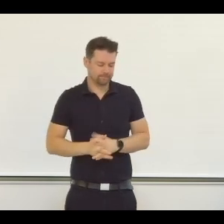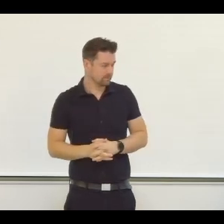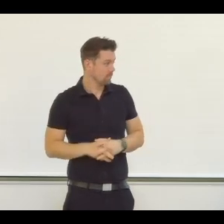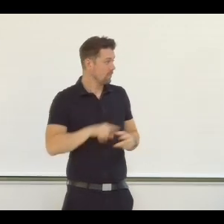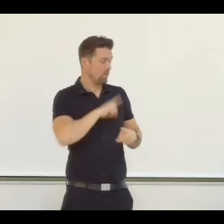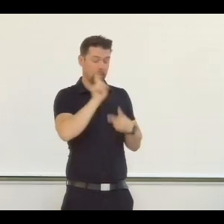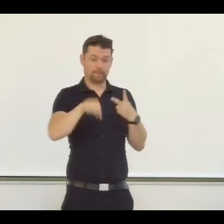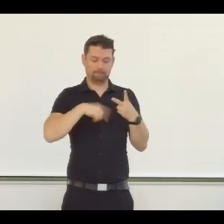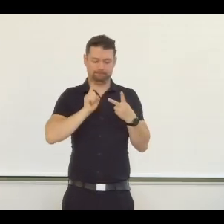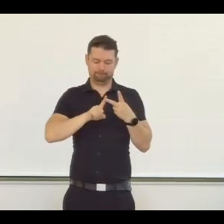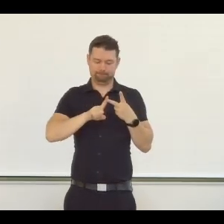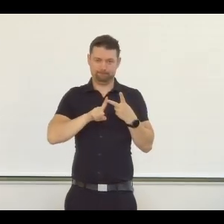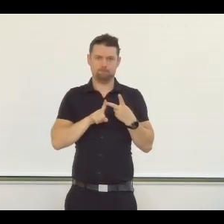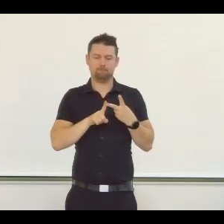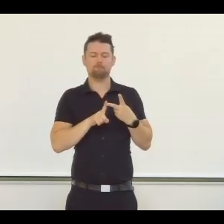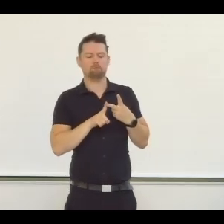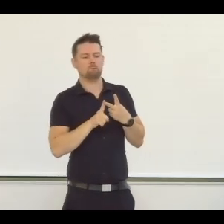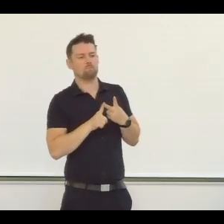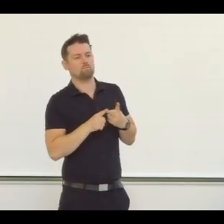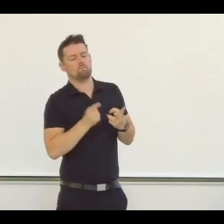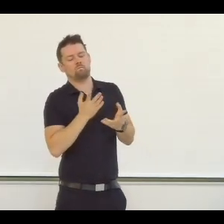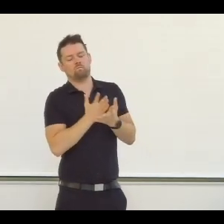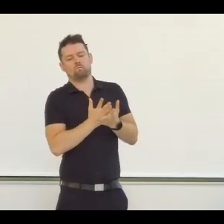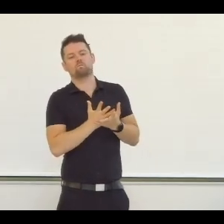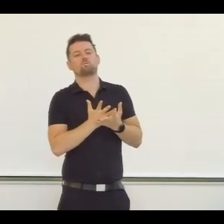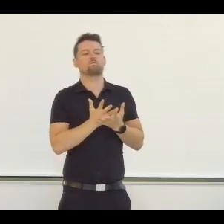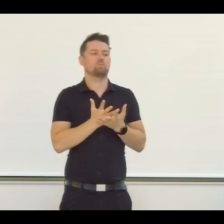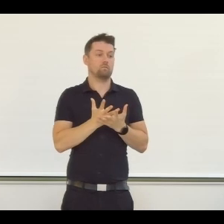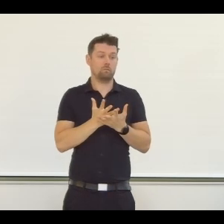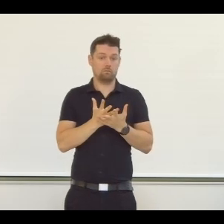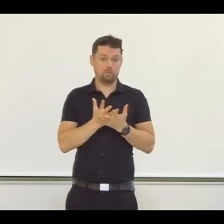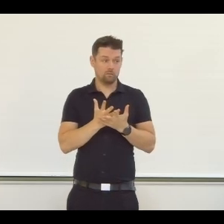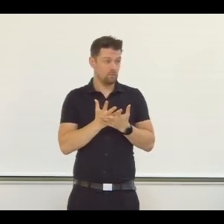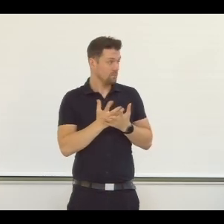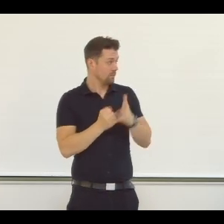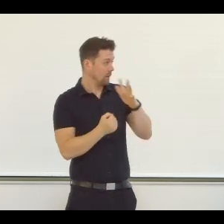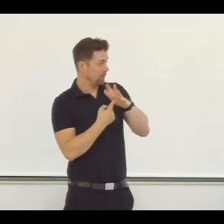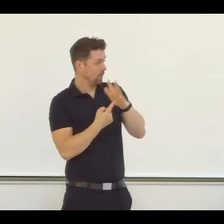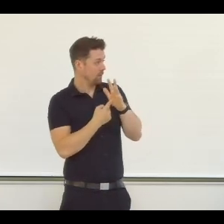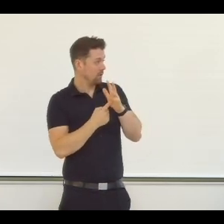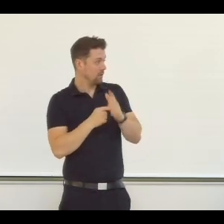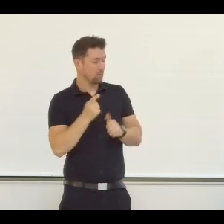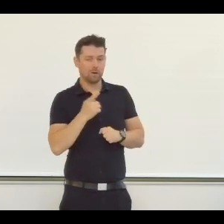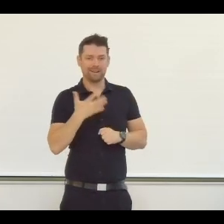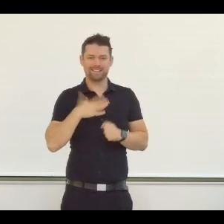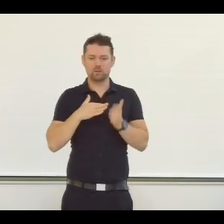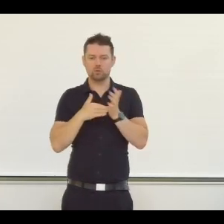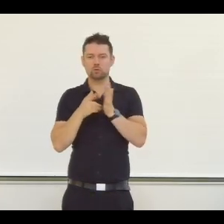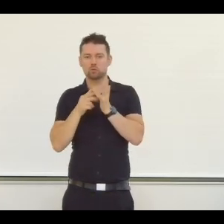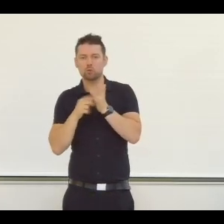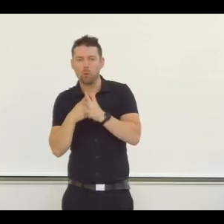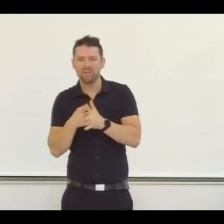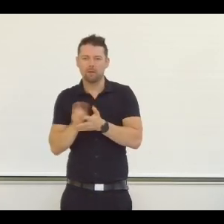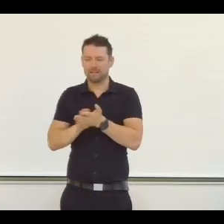Then one thing that was really great with the people that lived there was when a habitat had zoning, so you had some quiet